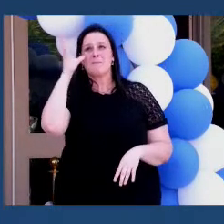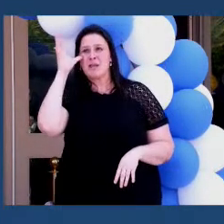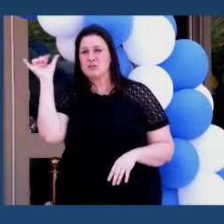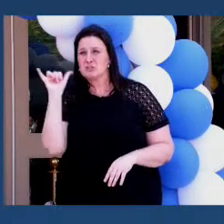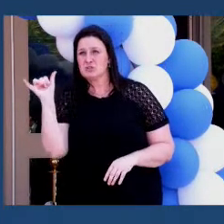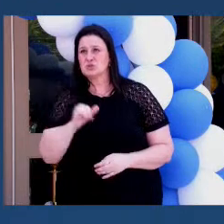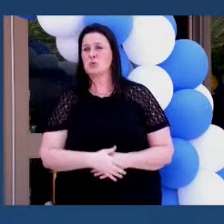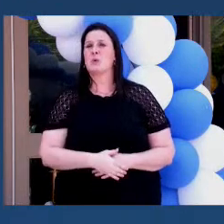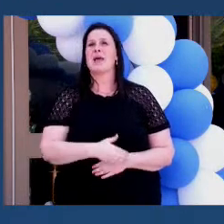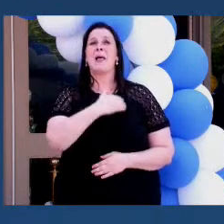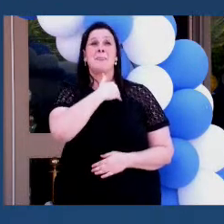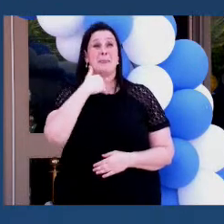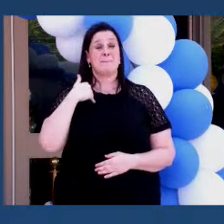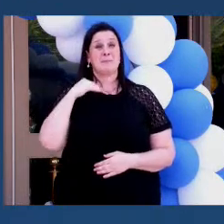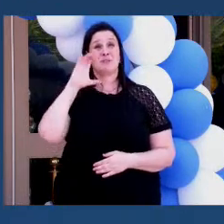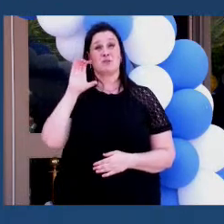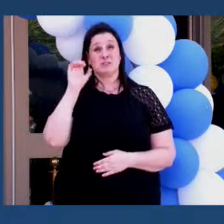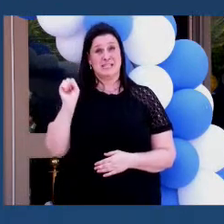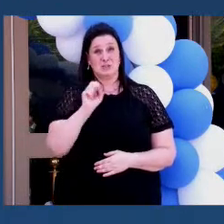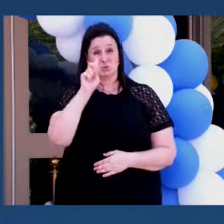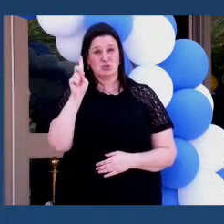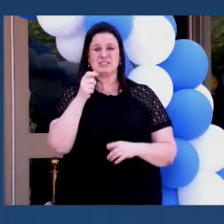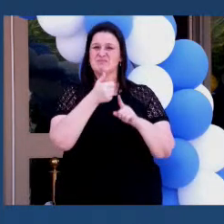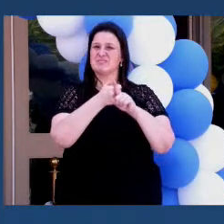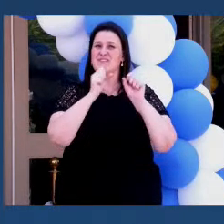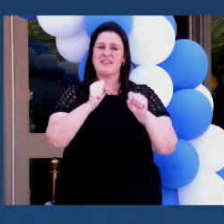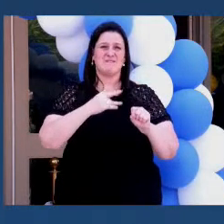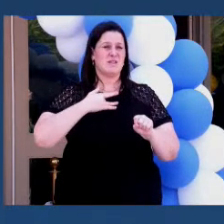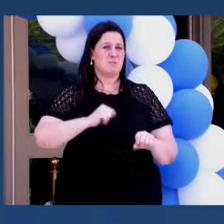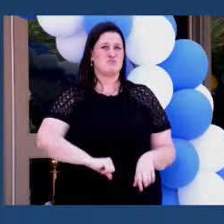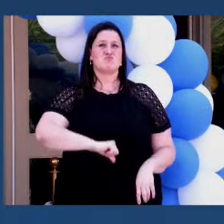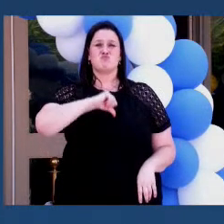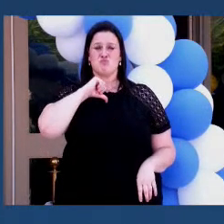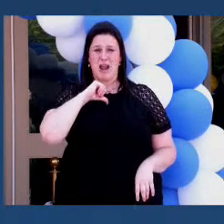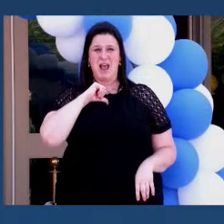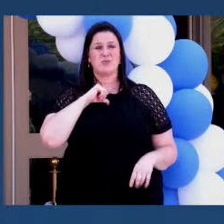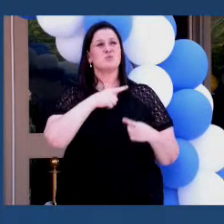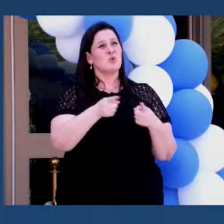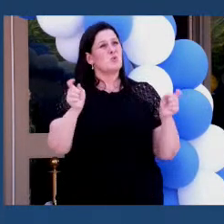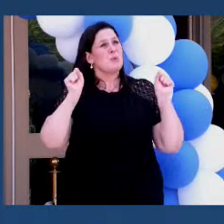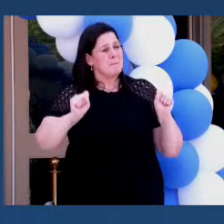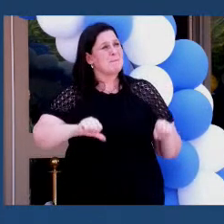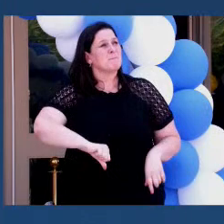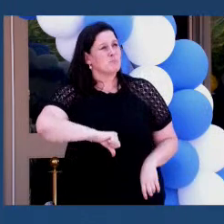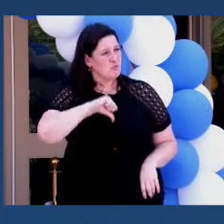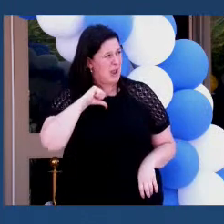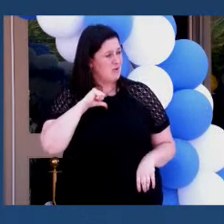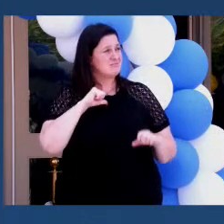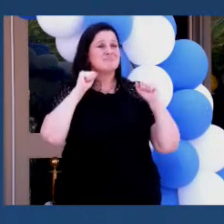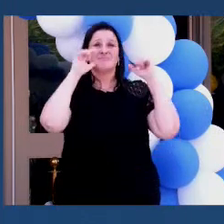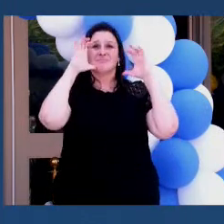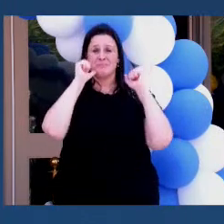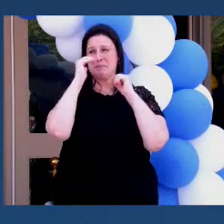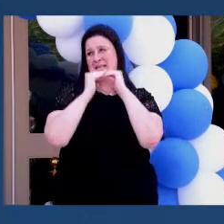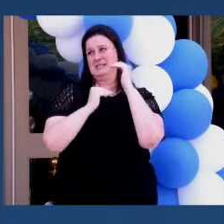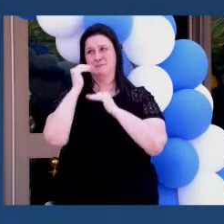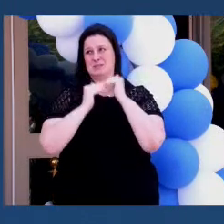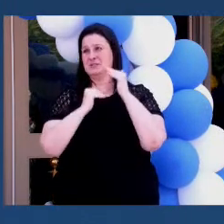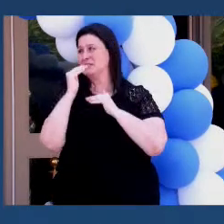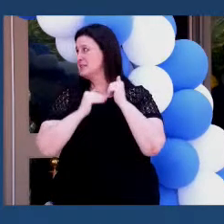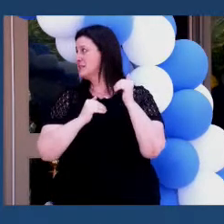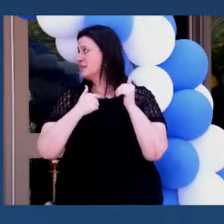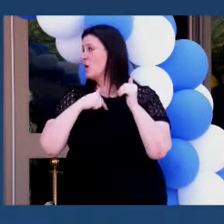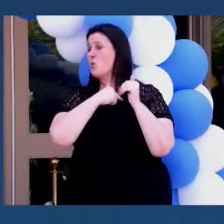the Christiana School District, you can be proud. Donald, you can be proud of this. It's just a magnificent structure. And